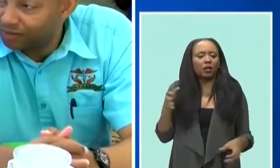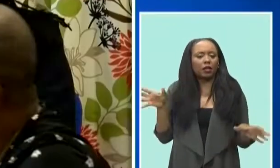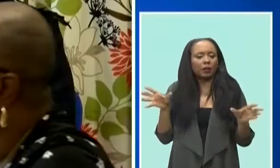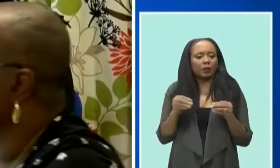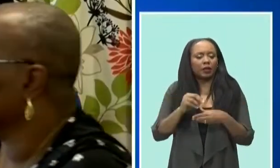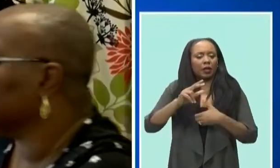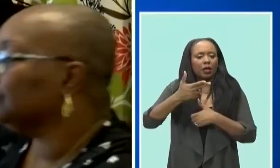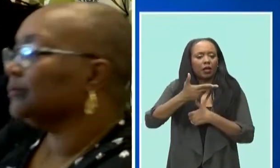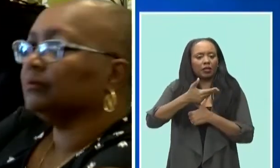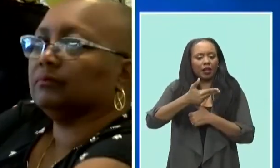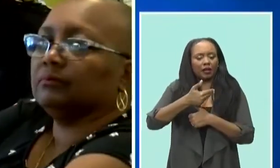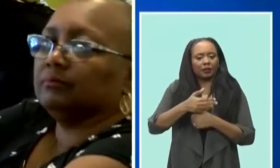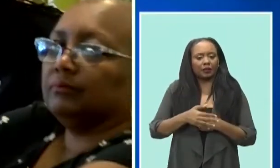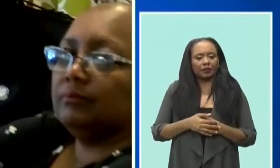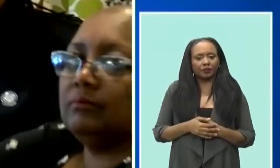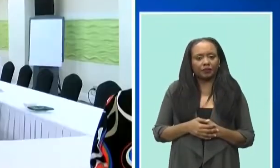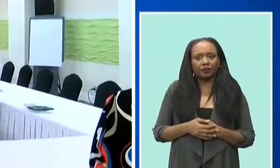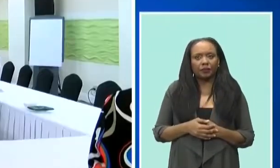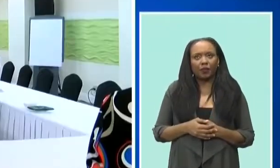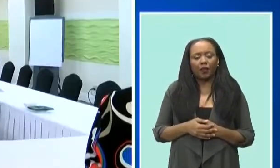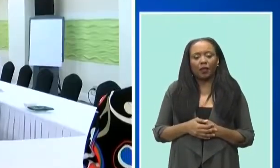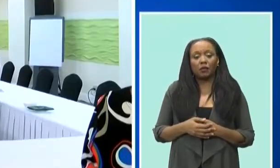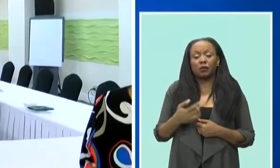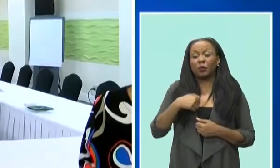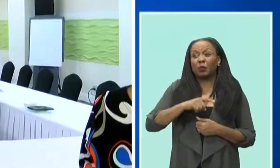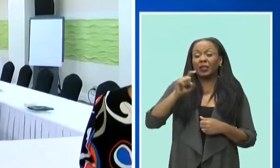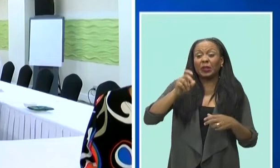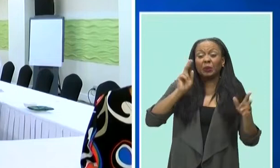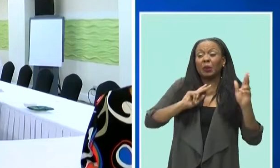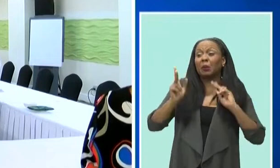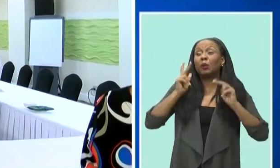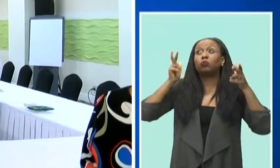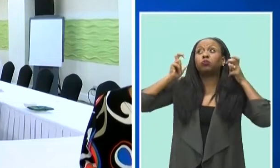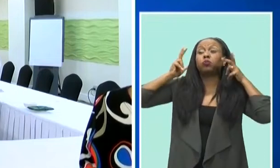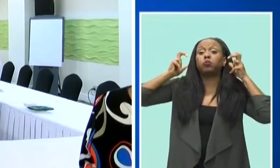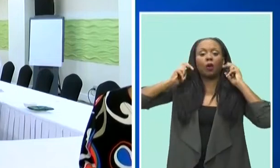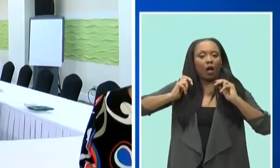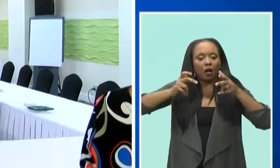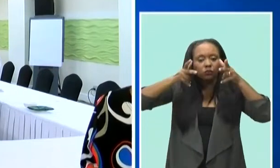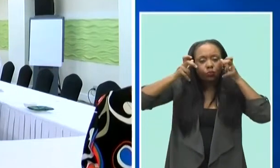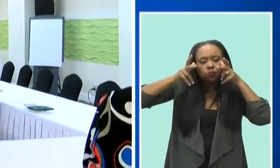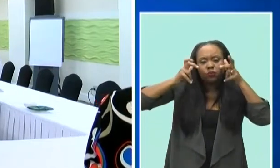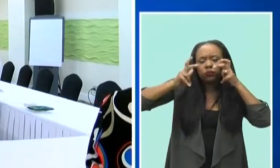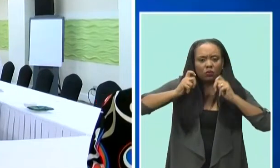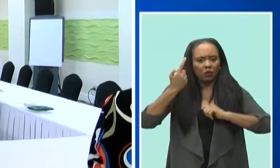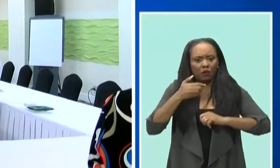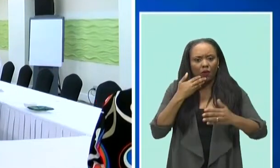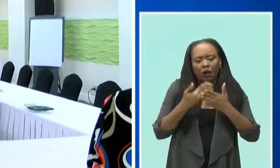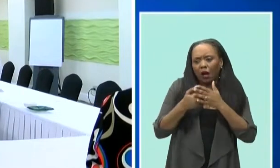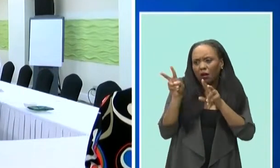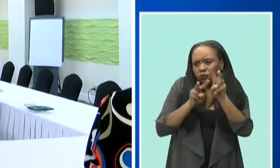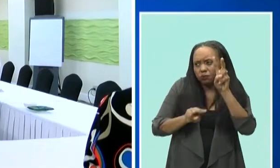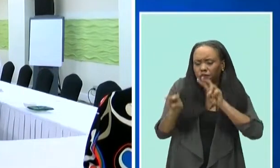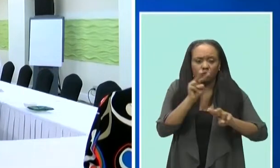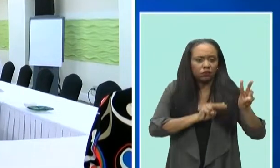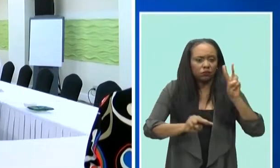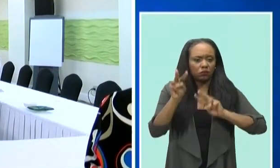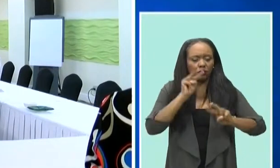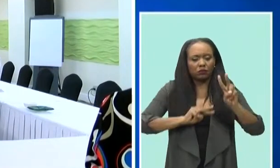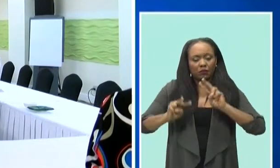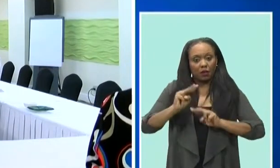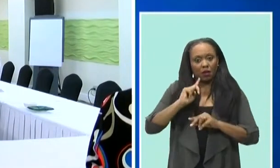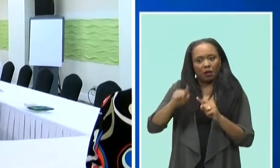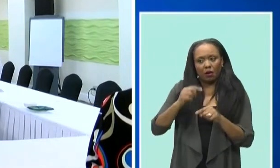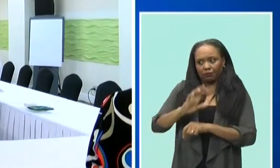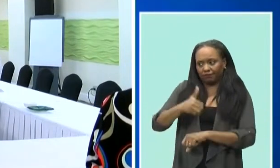Aquatica. We need all the eyes and the ears that we can get to be able to provide proper surveillance. And then this